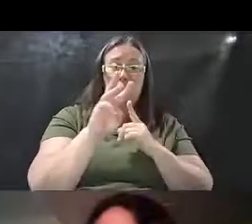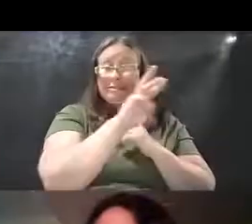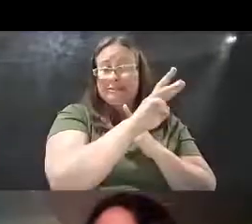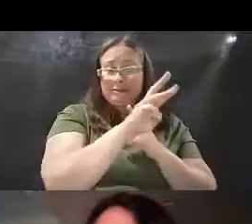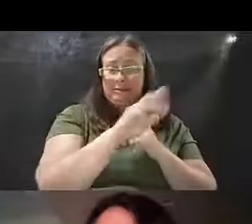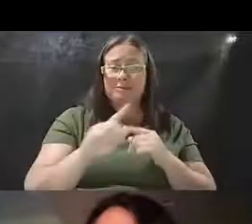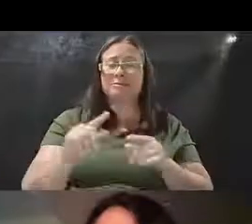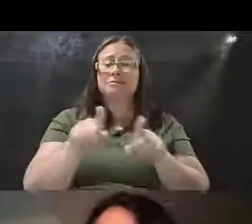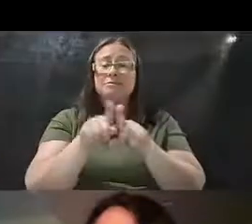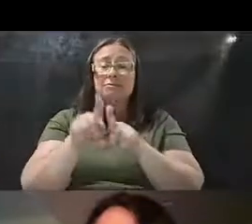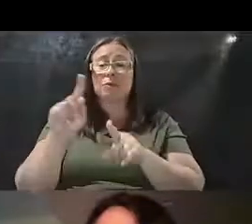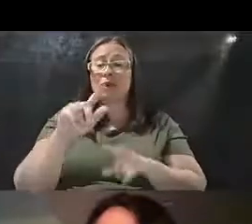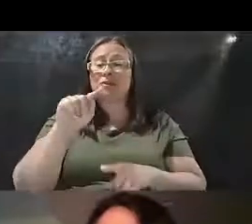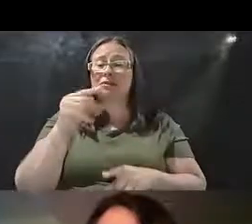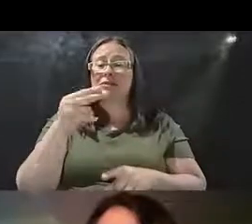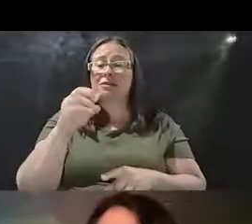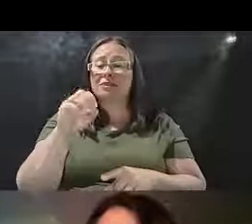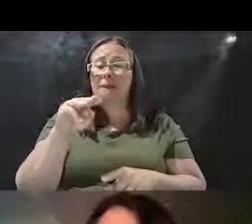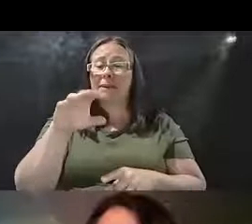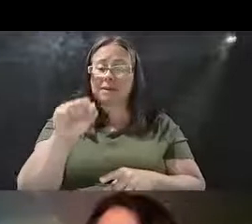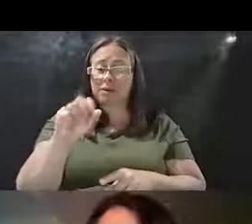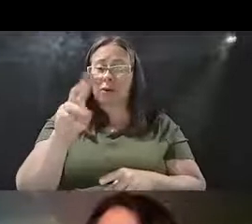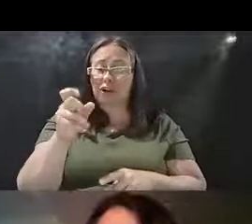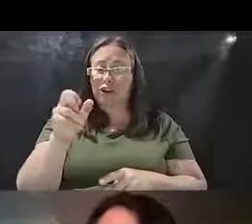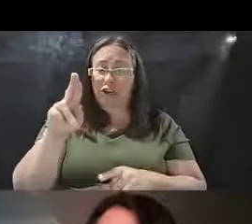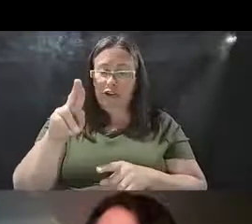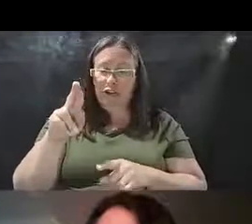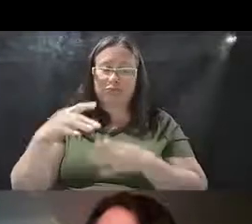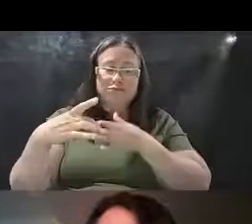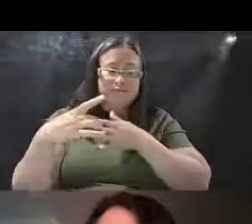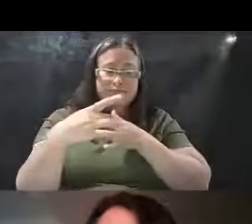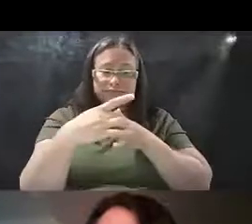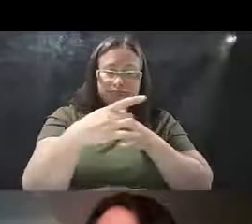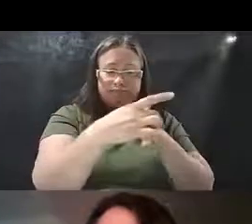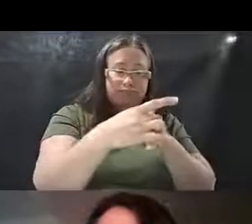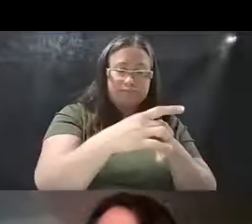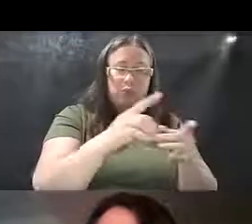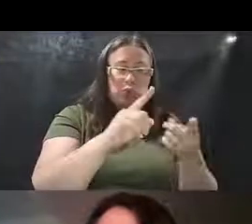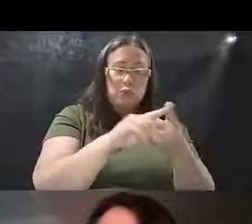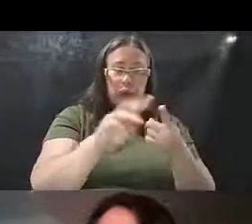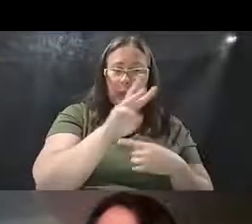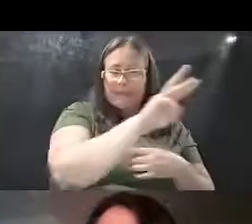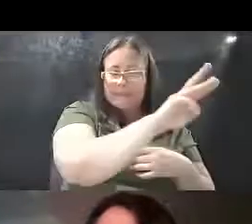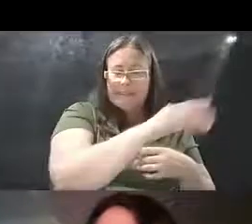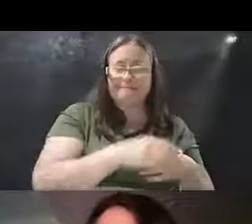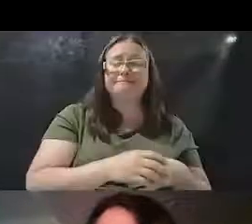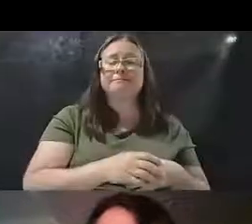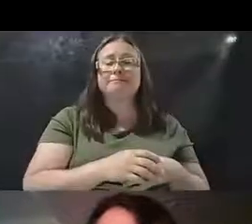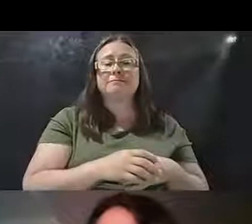where Thomas Walker led the first settlers to the West.